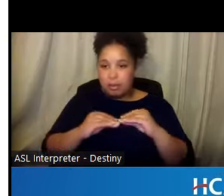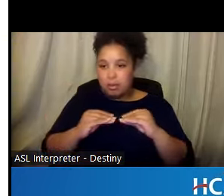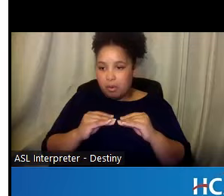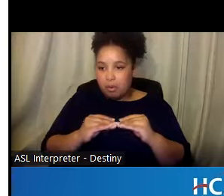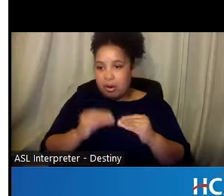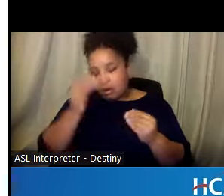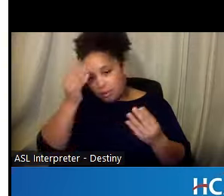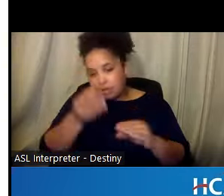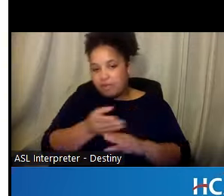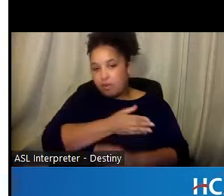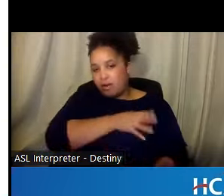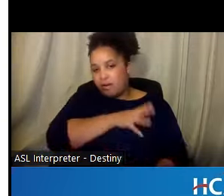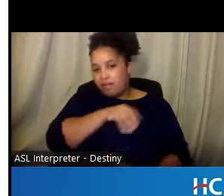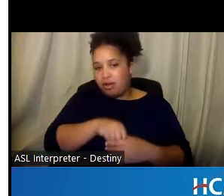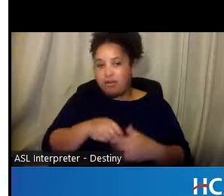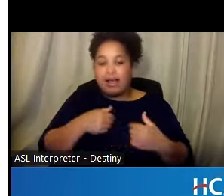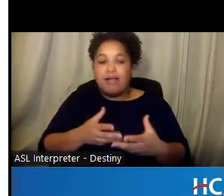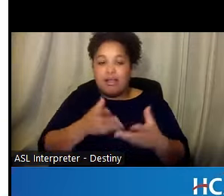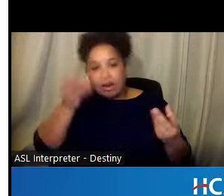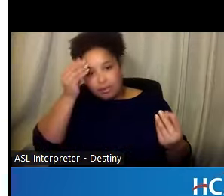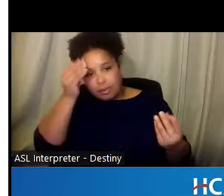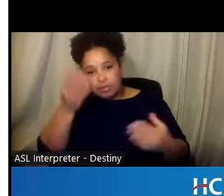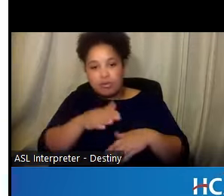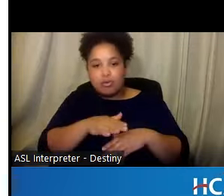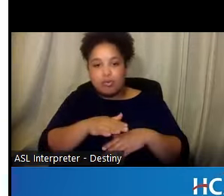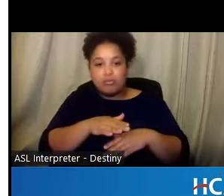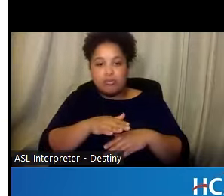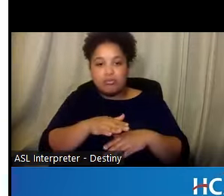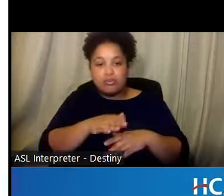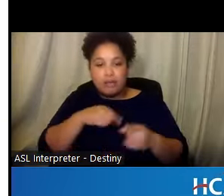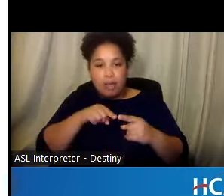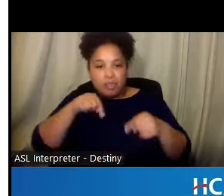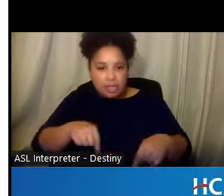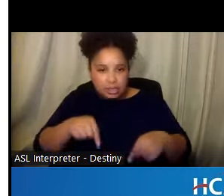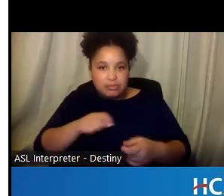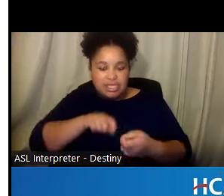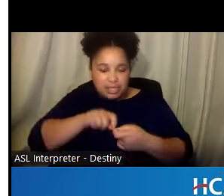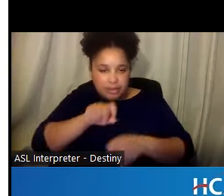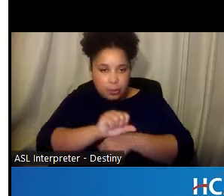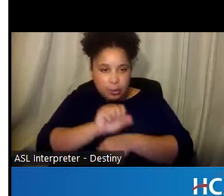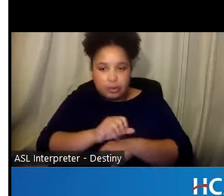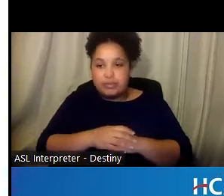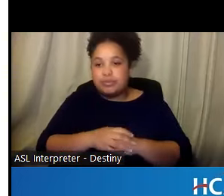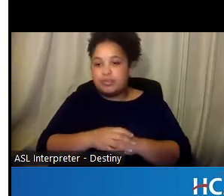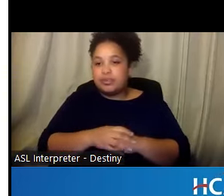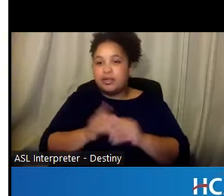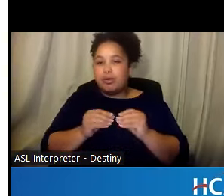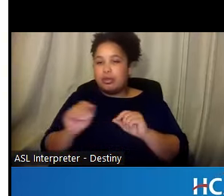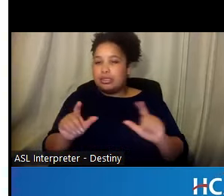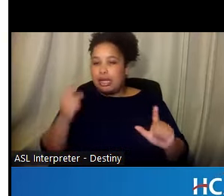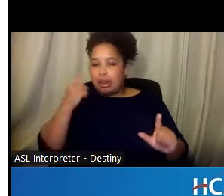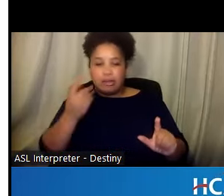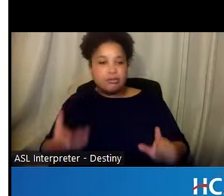first. HCI has a ton of information posted on what's going on with this effort. And then I think I have one more slide